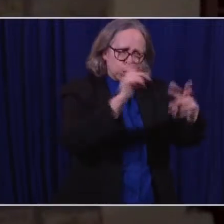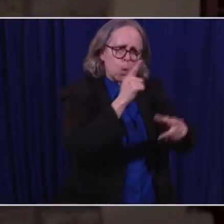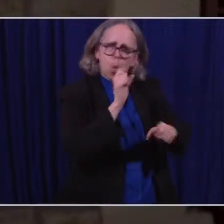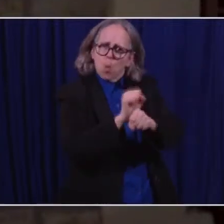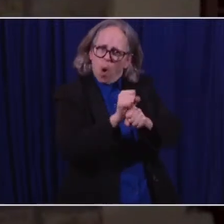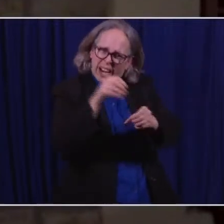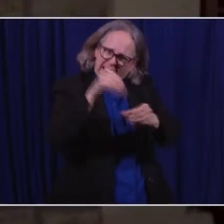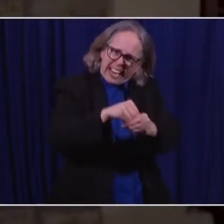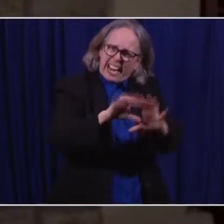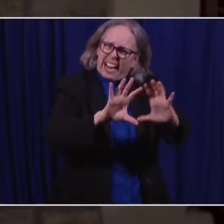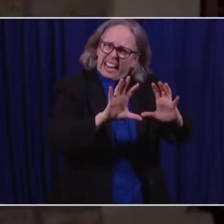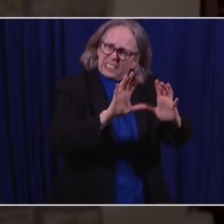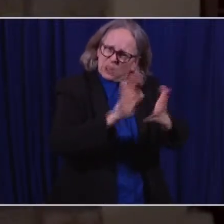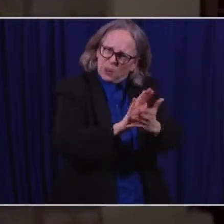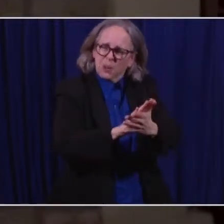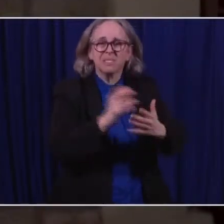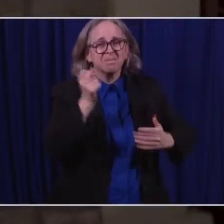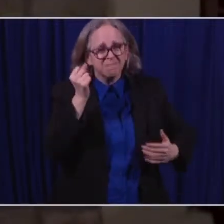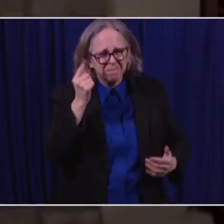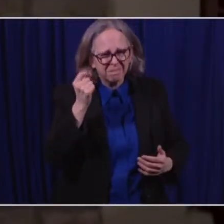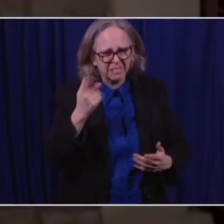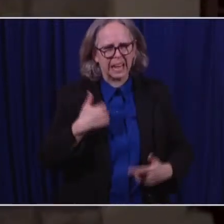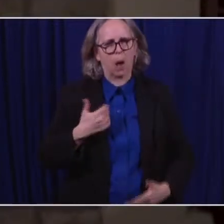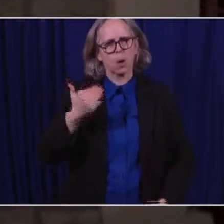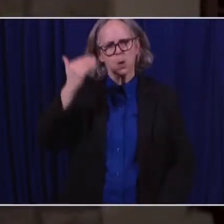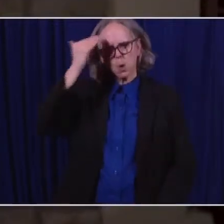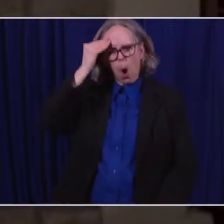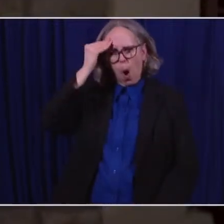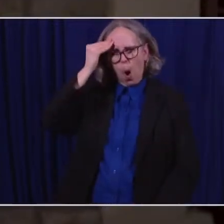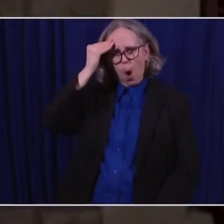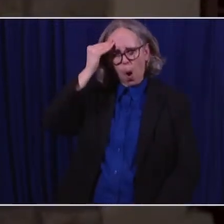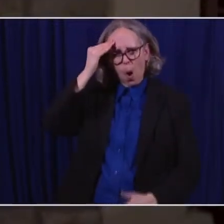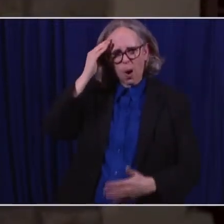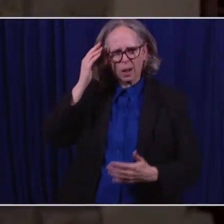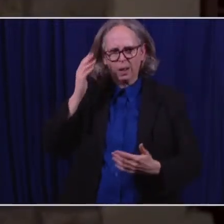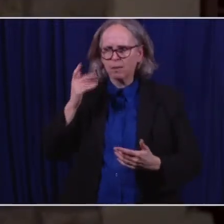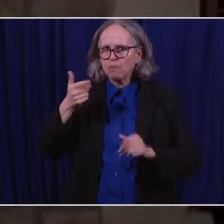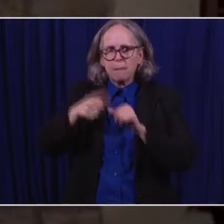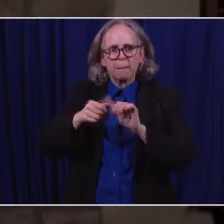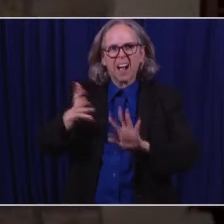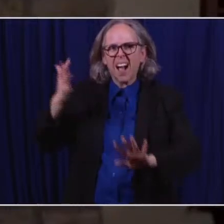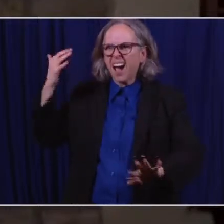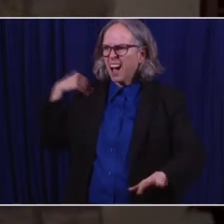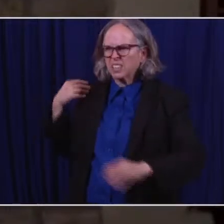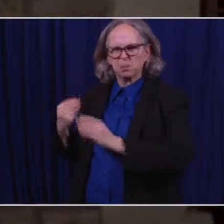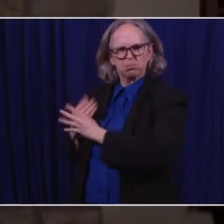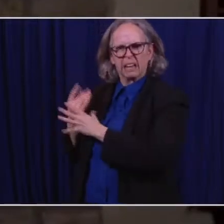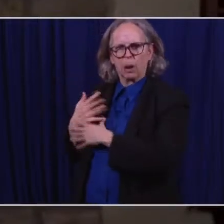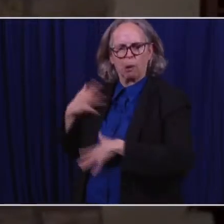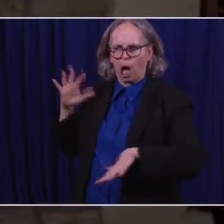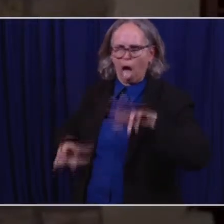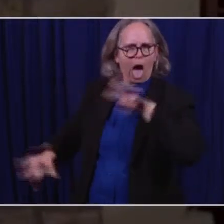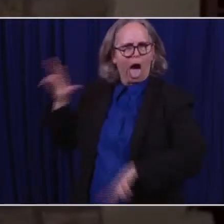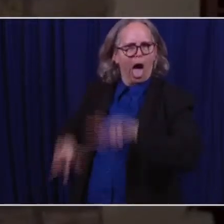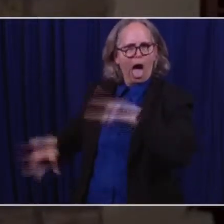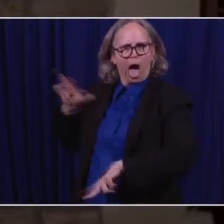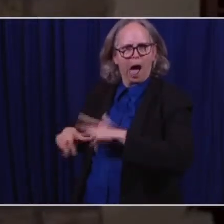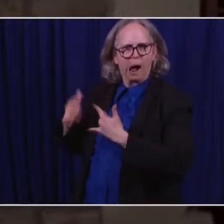before, knowing what we know today, we just know more than we knew in the spring. We know more than we knew in the